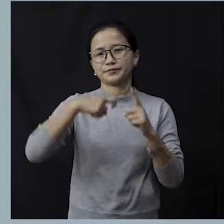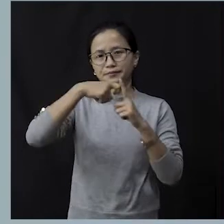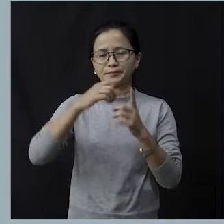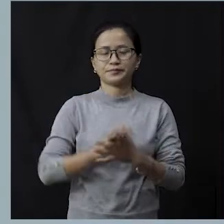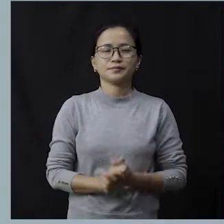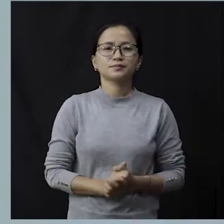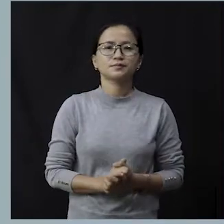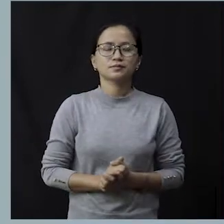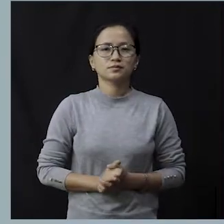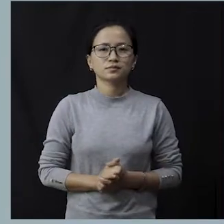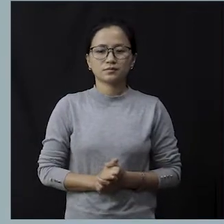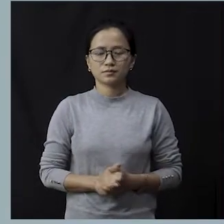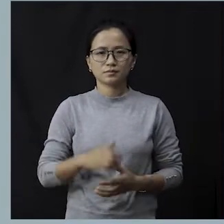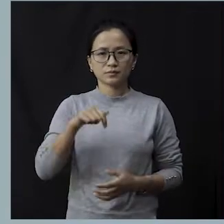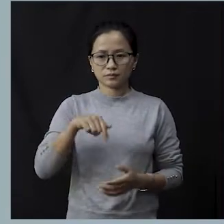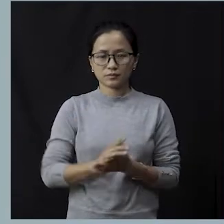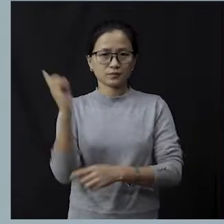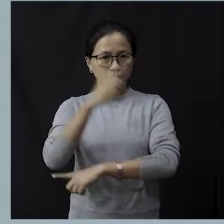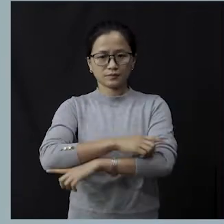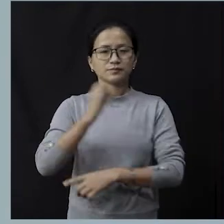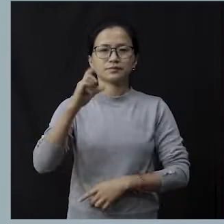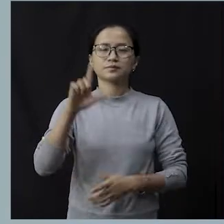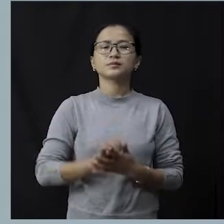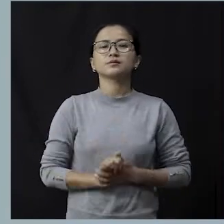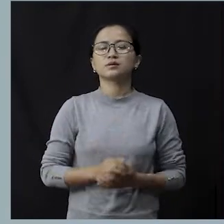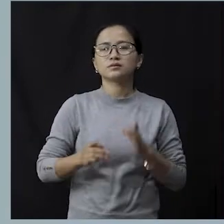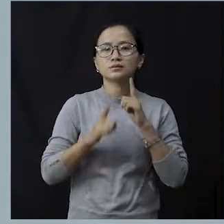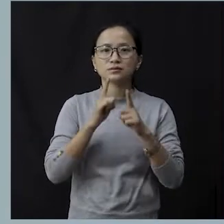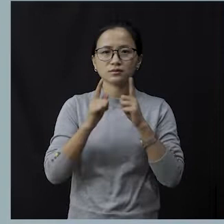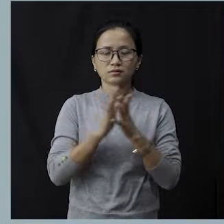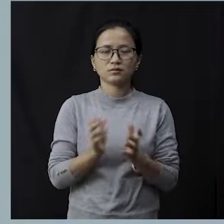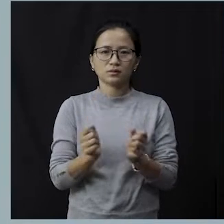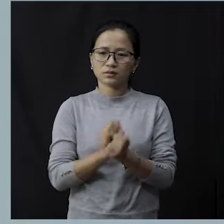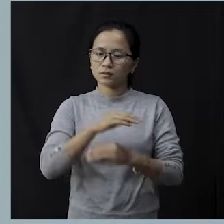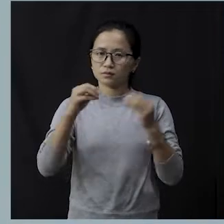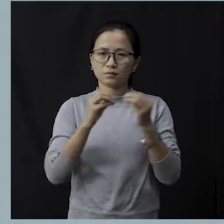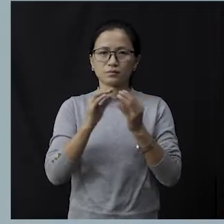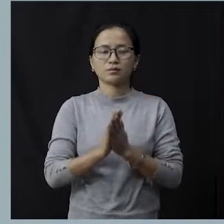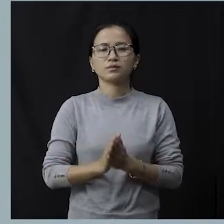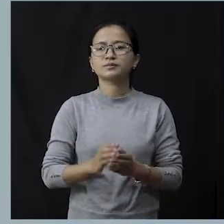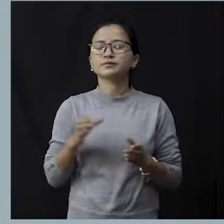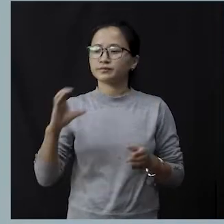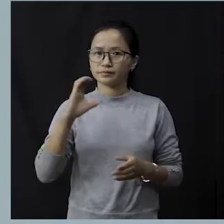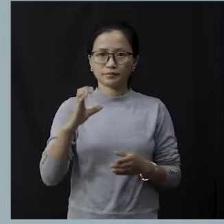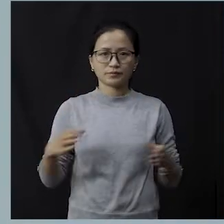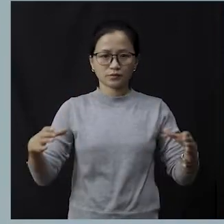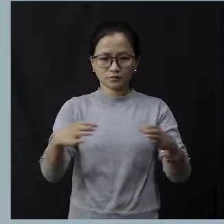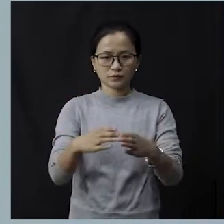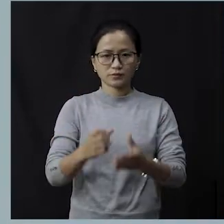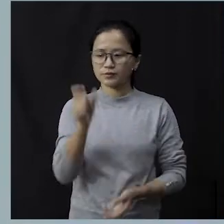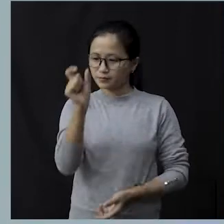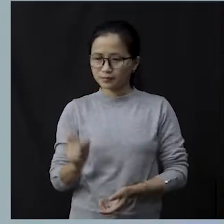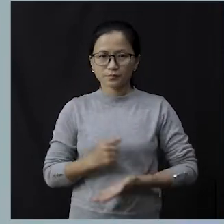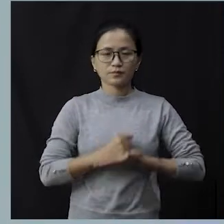subject. So, in today's class, I will be discussing with you about the community helpers.